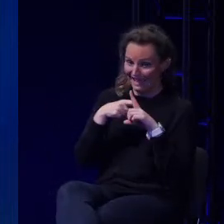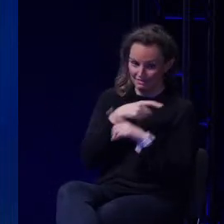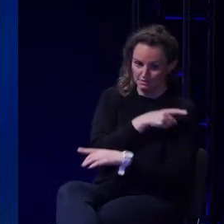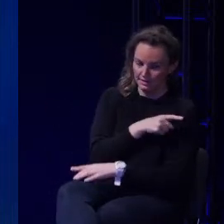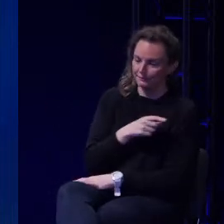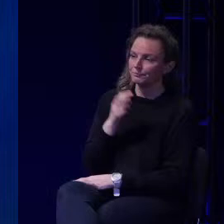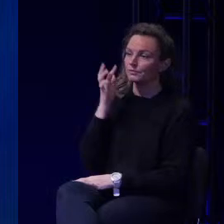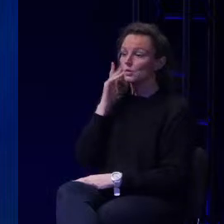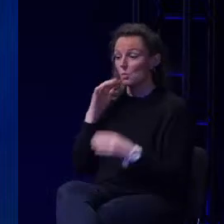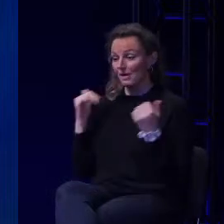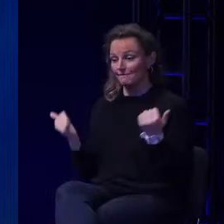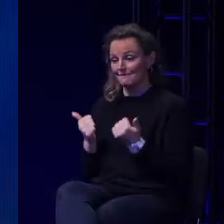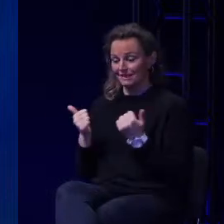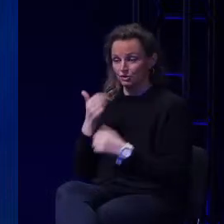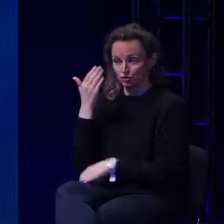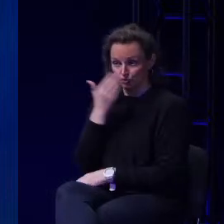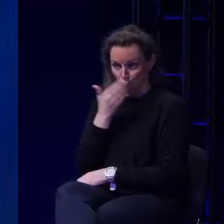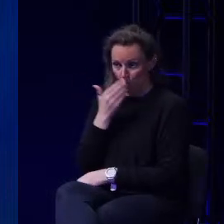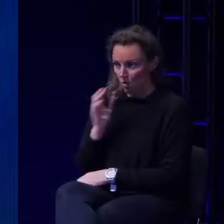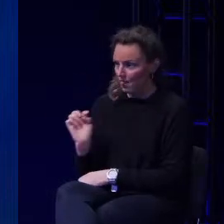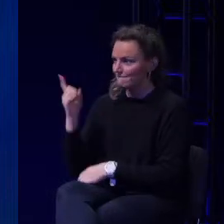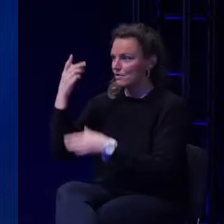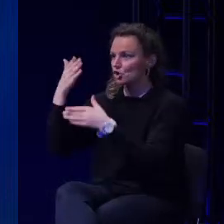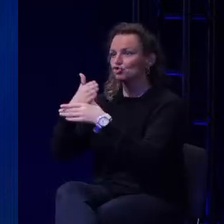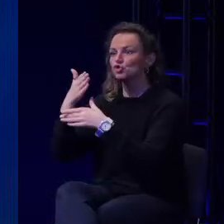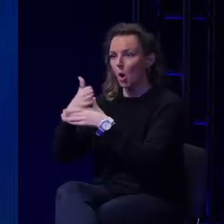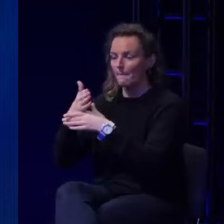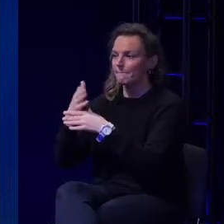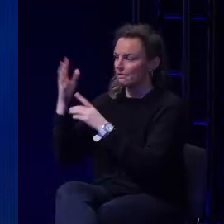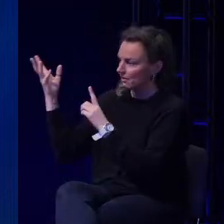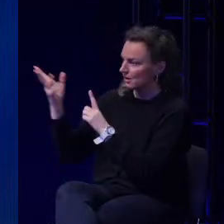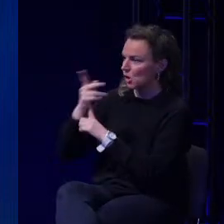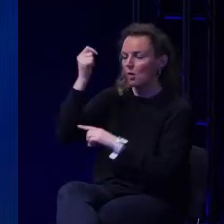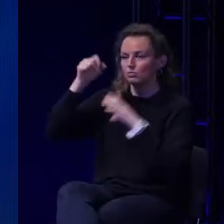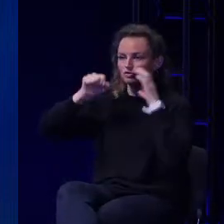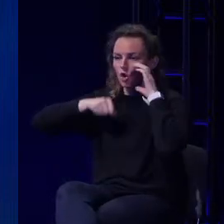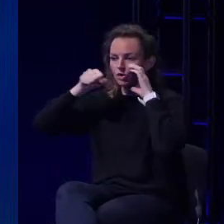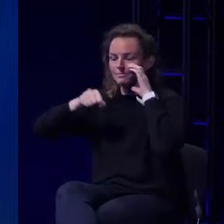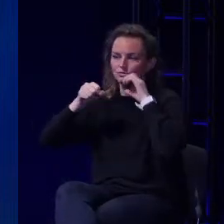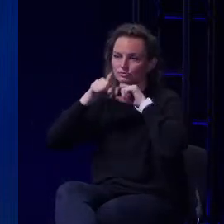was documenting. We went to East Timor and documented